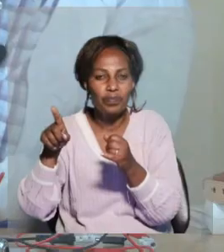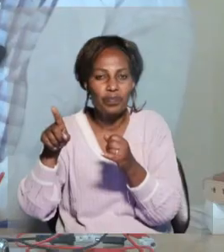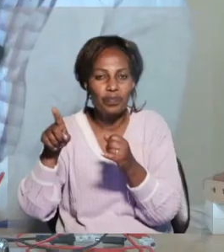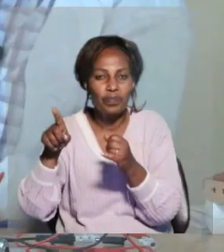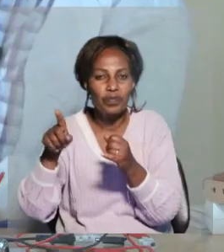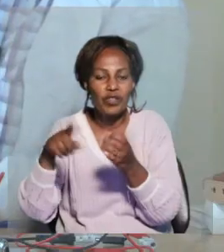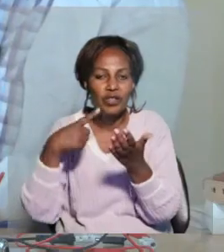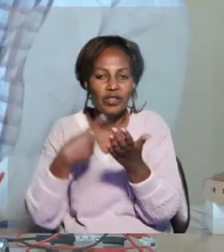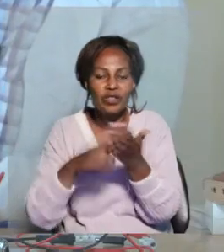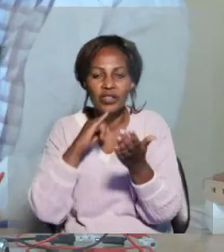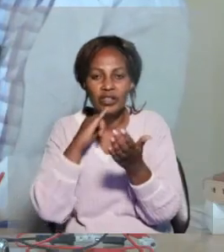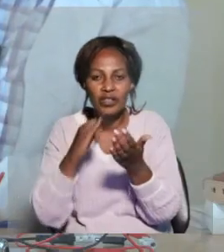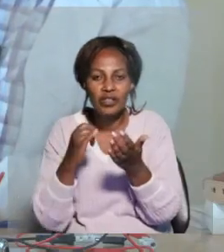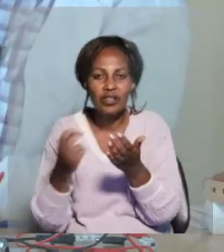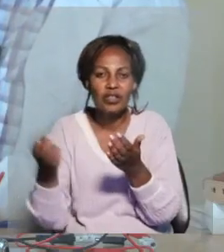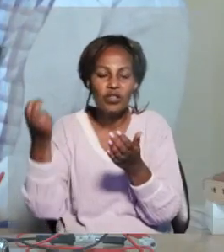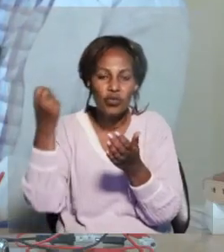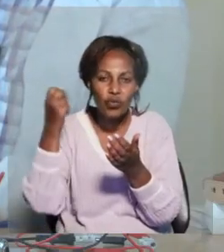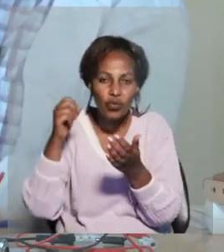This is